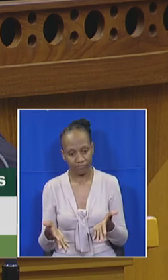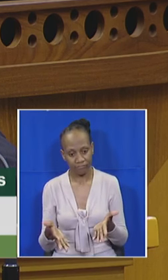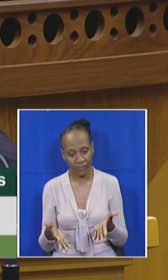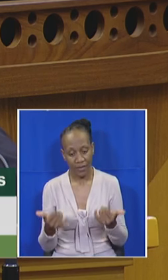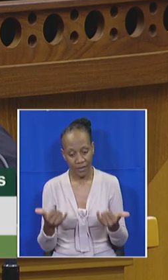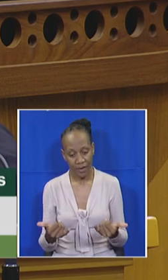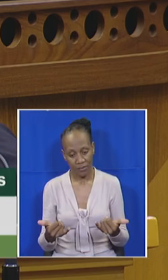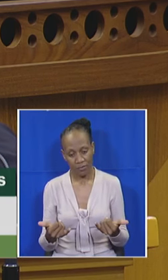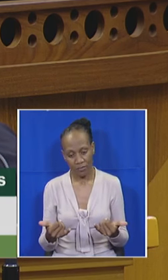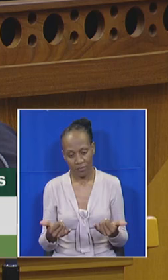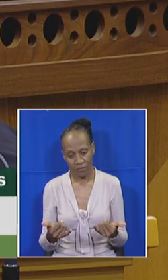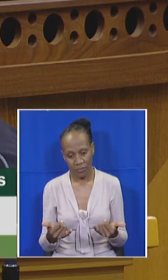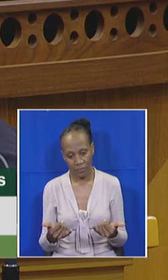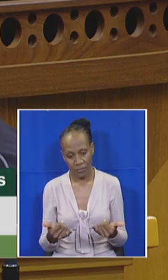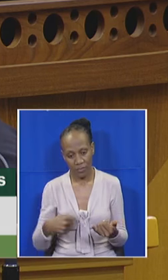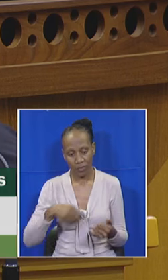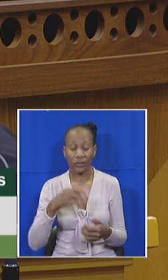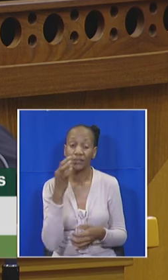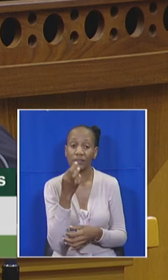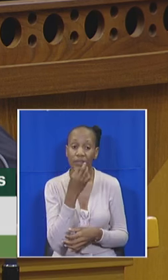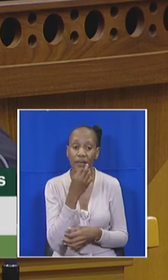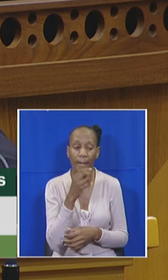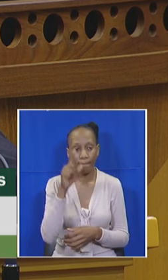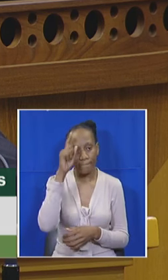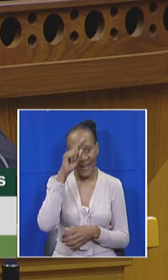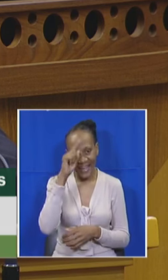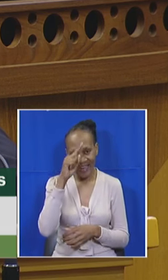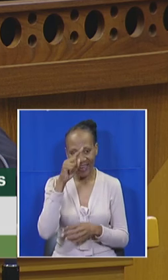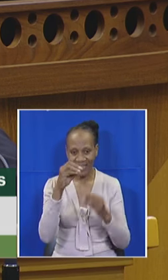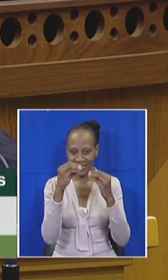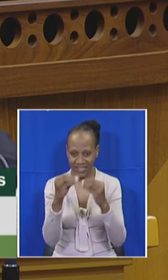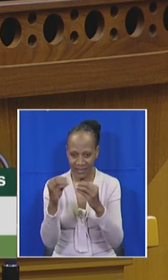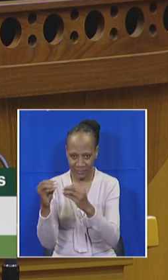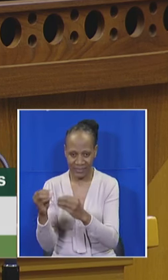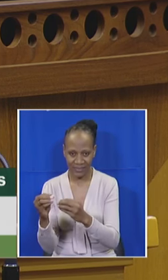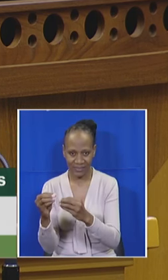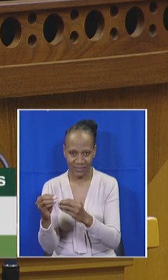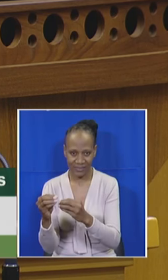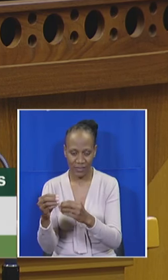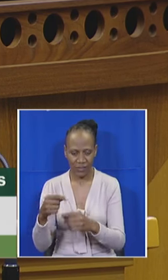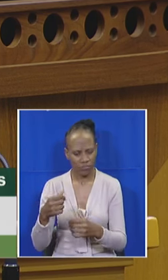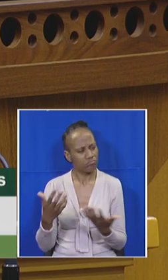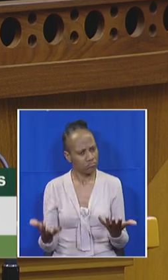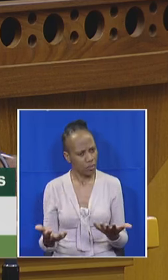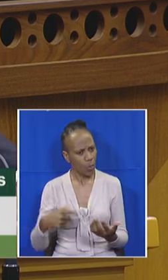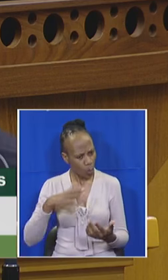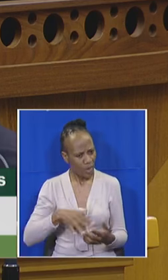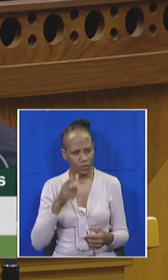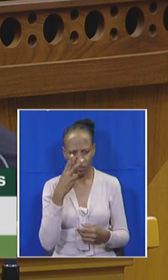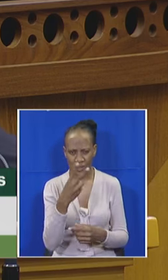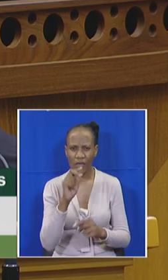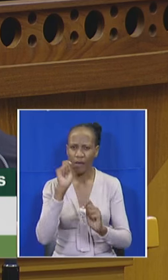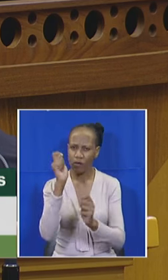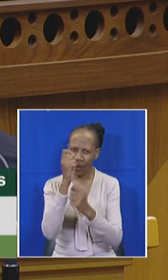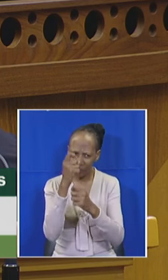of Black industrialists, as we wanted to see factories